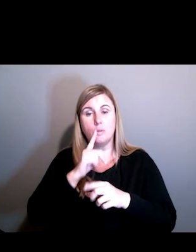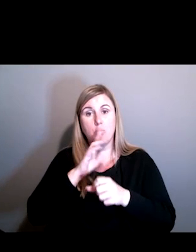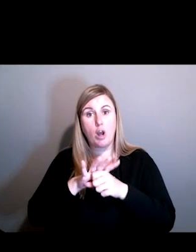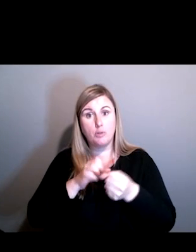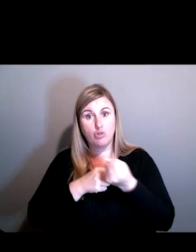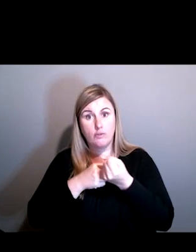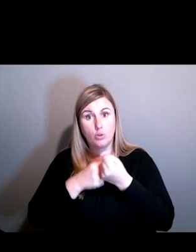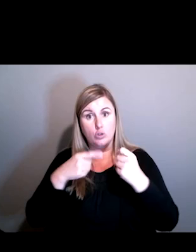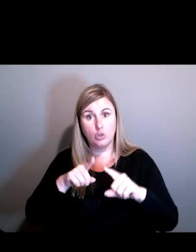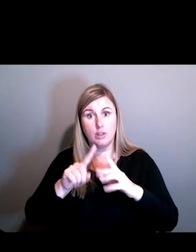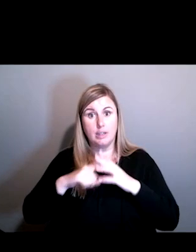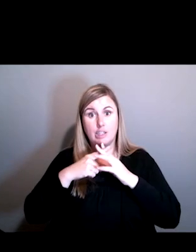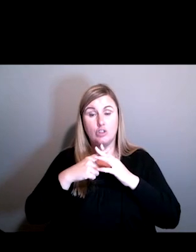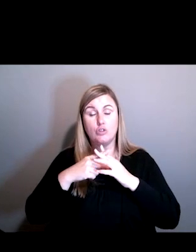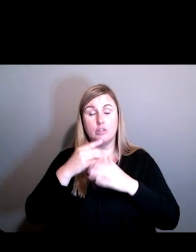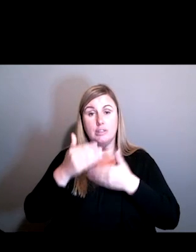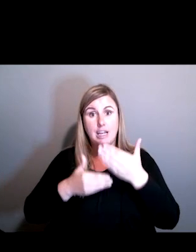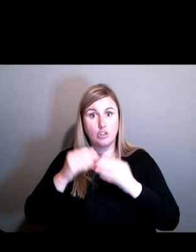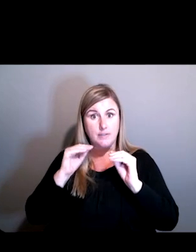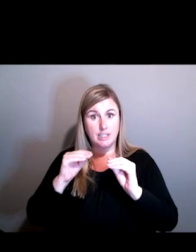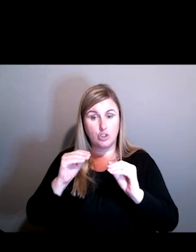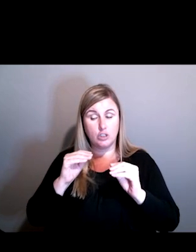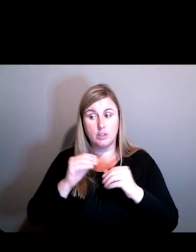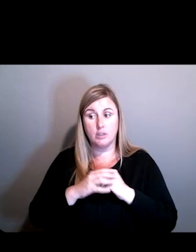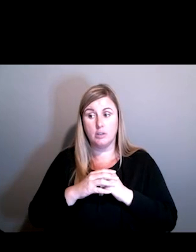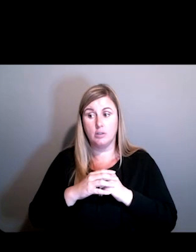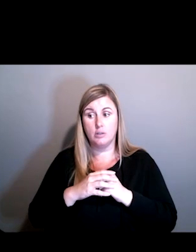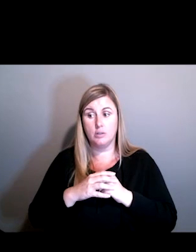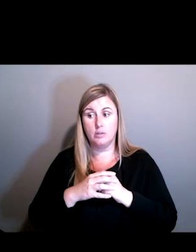promise reinforcer during the initial stages of teaching this to